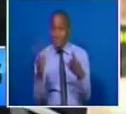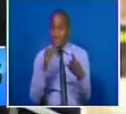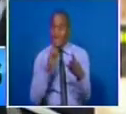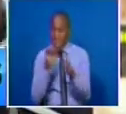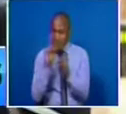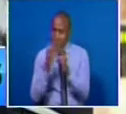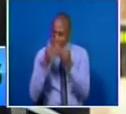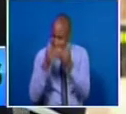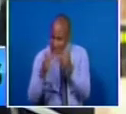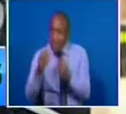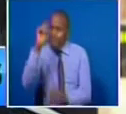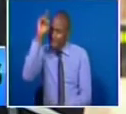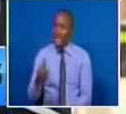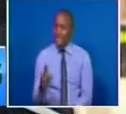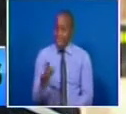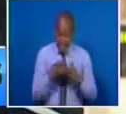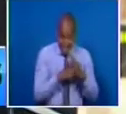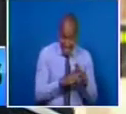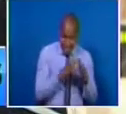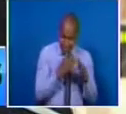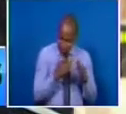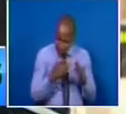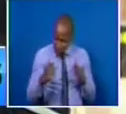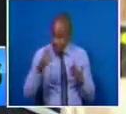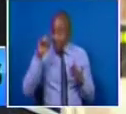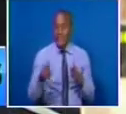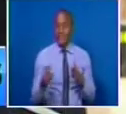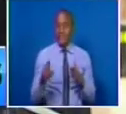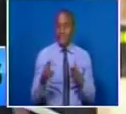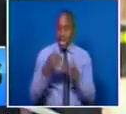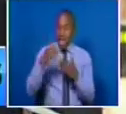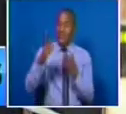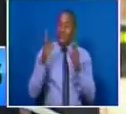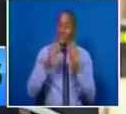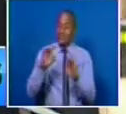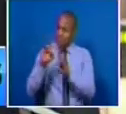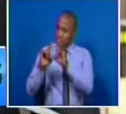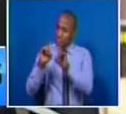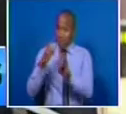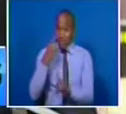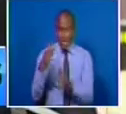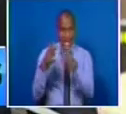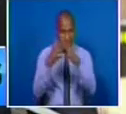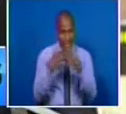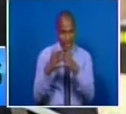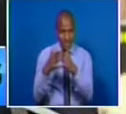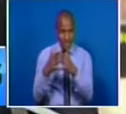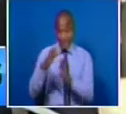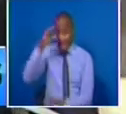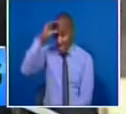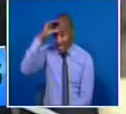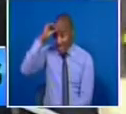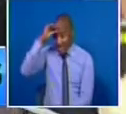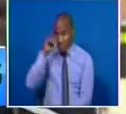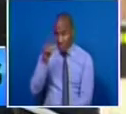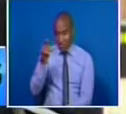it doesn't end at the pre-race. After the race we'll follow. And in fact, if you look at the way the US system works, Donald Trump's